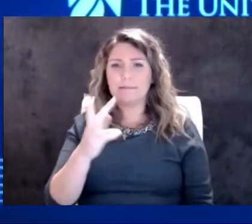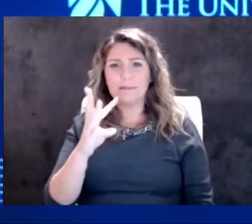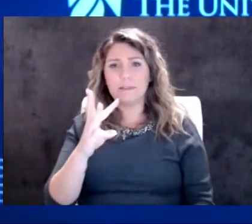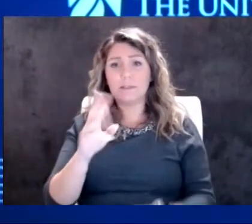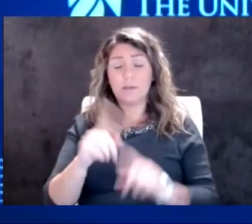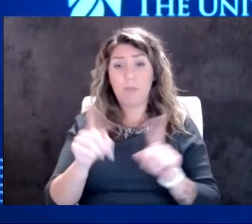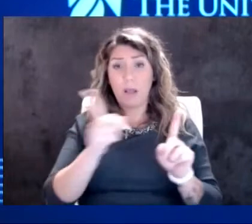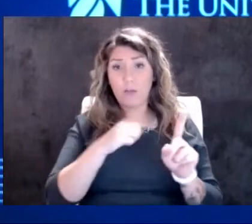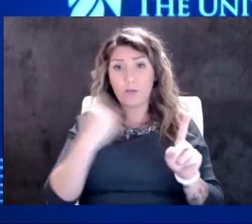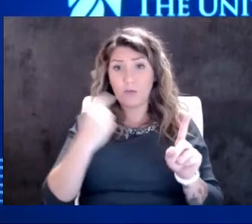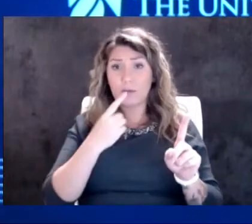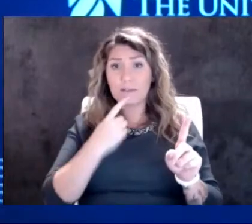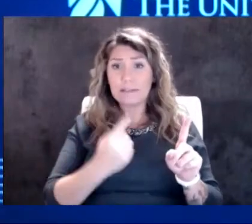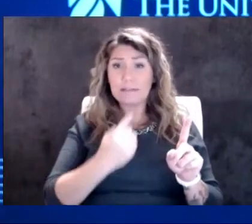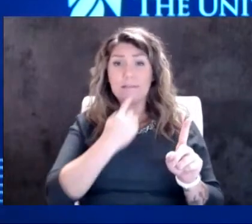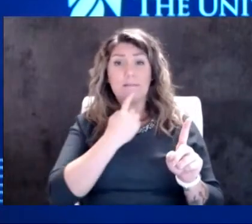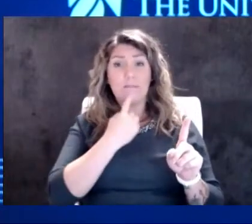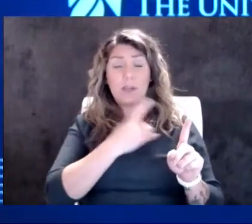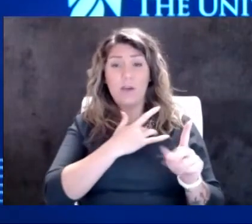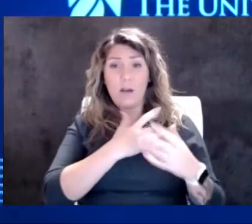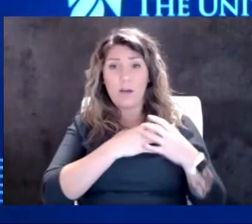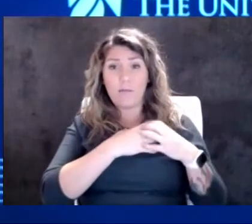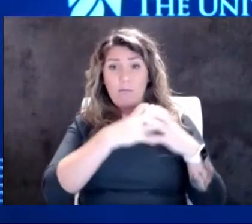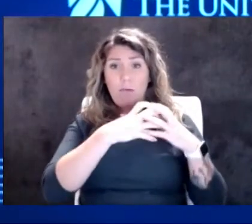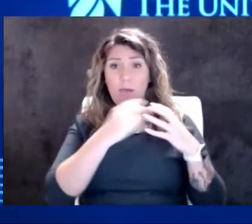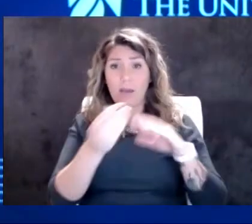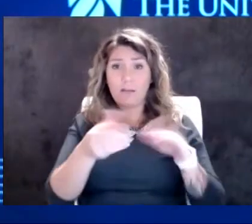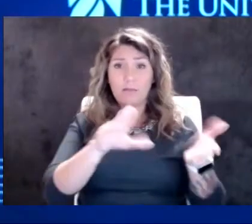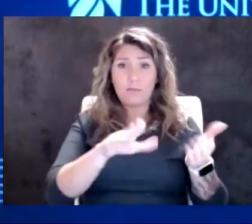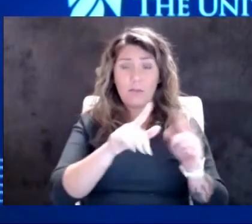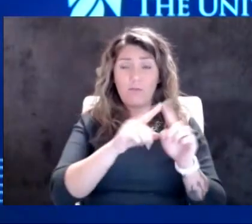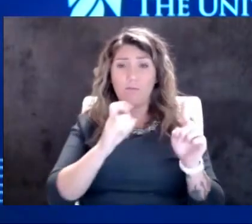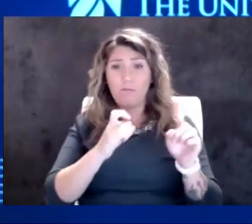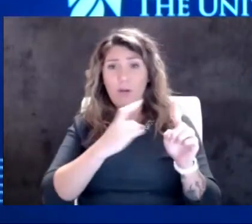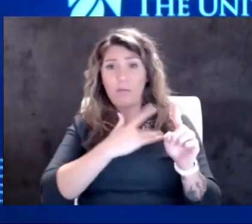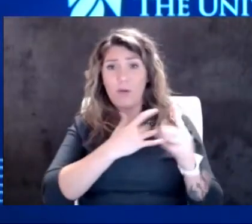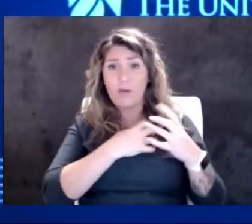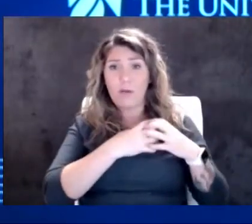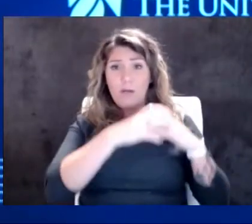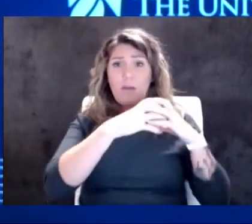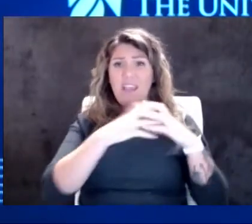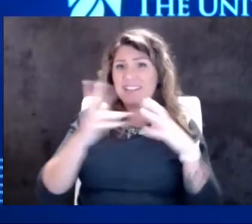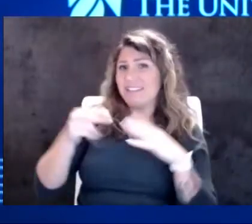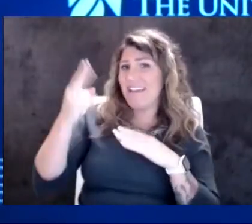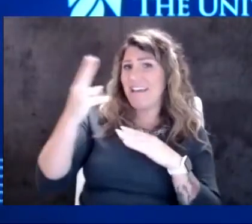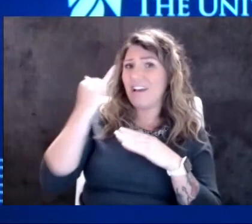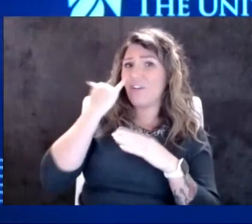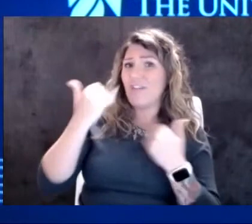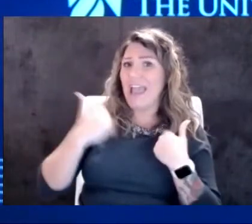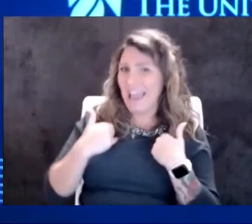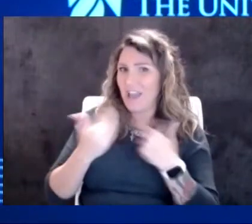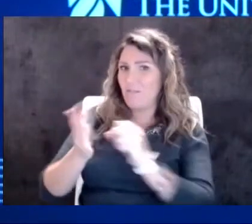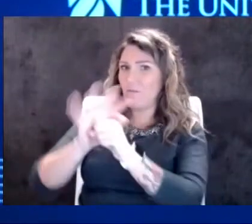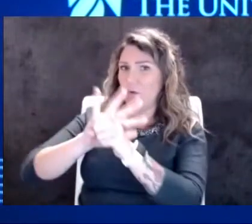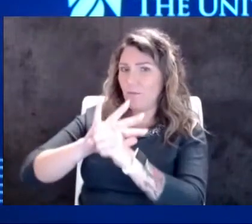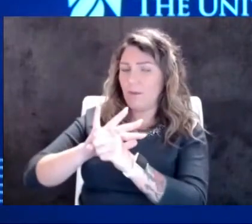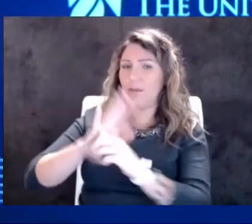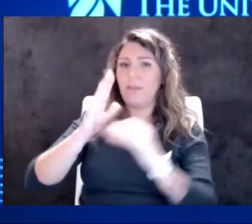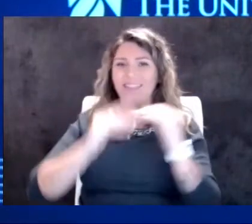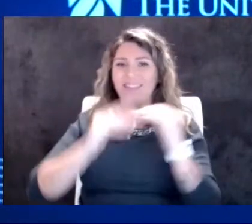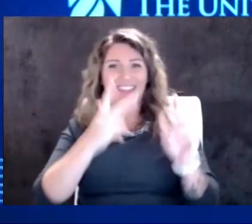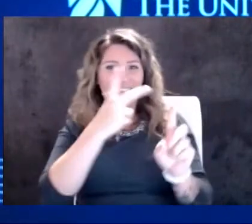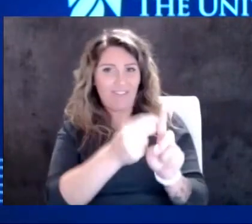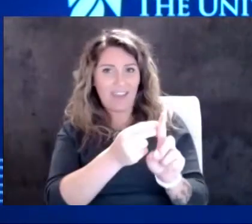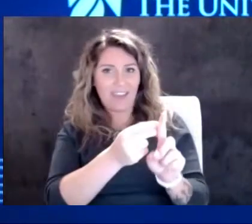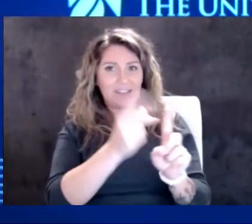severe myocarditis and death from myocarditis is much higher if you have COVID-19 than with vaccination, where it's a mild